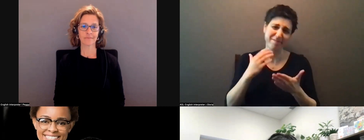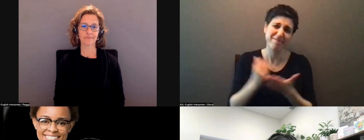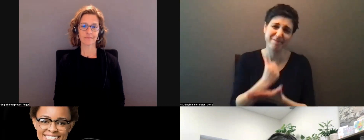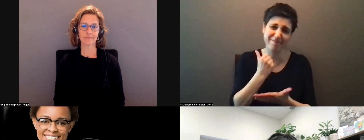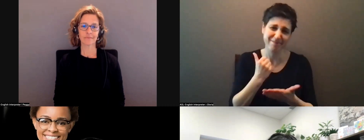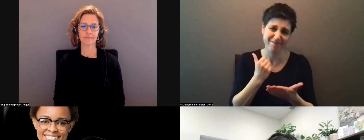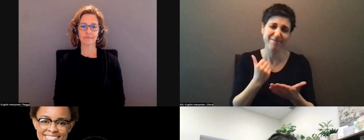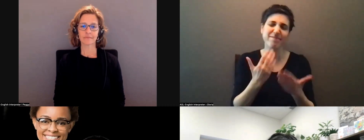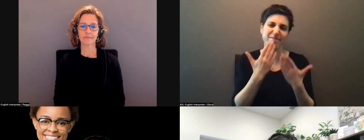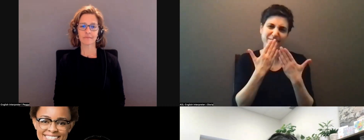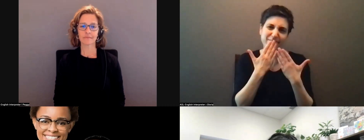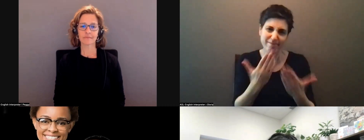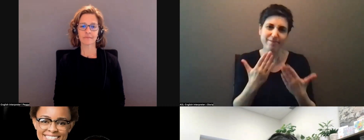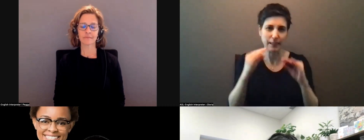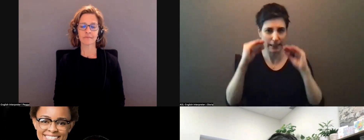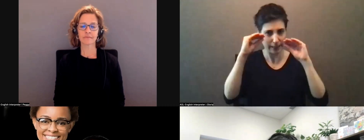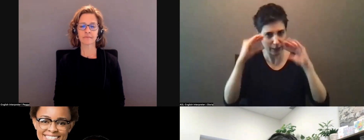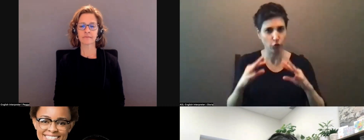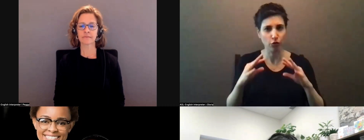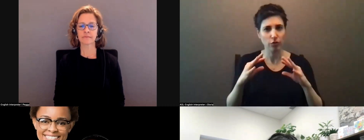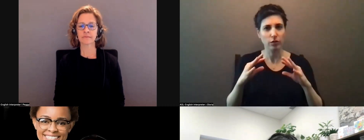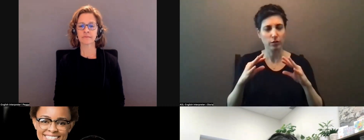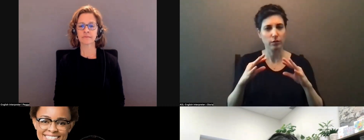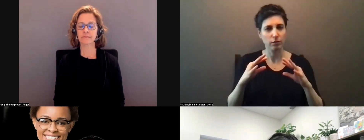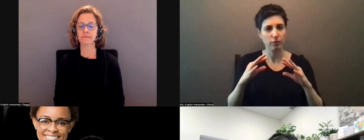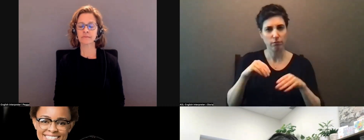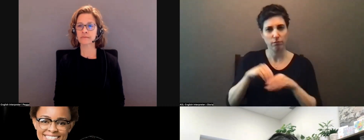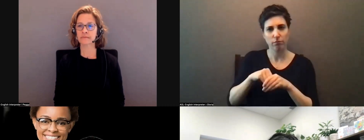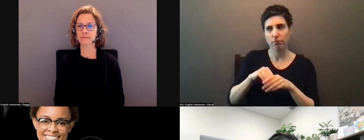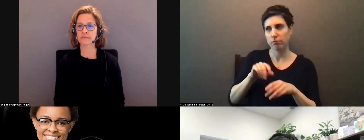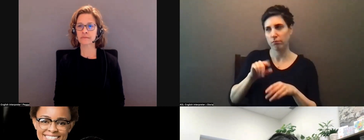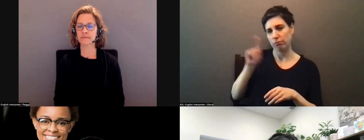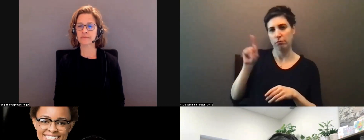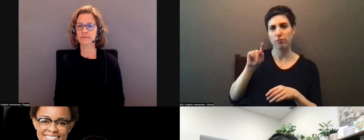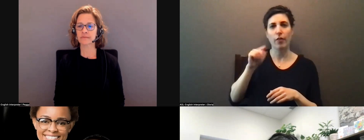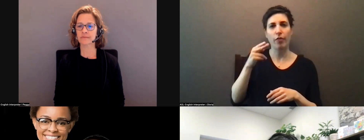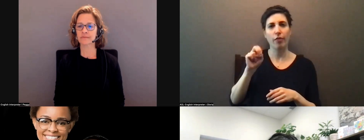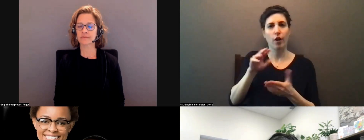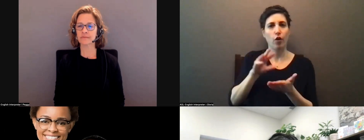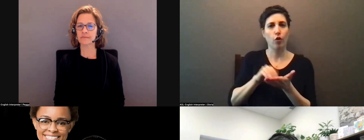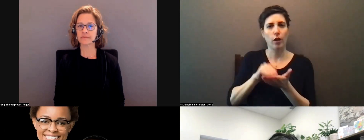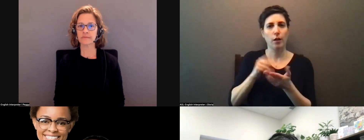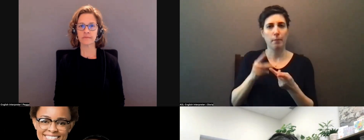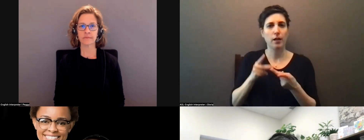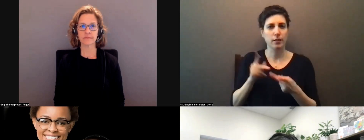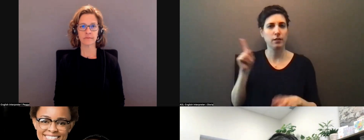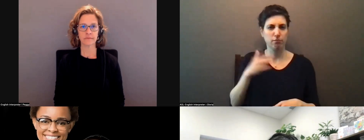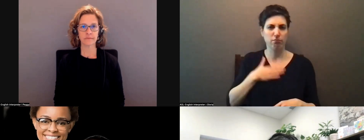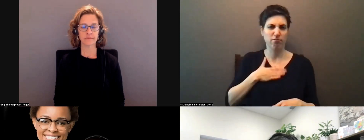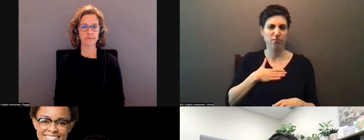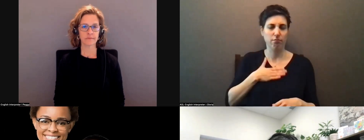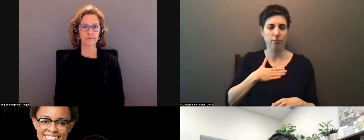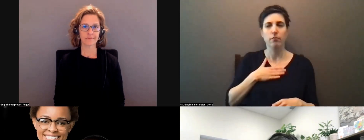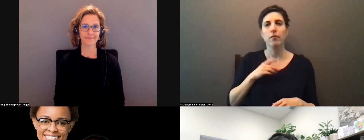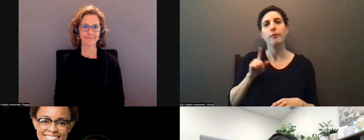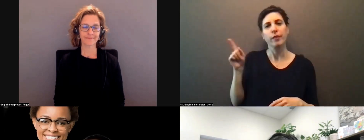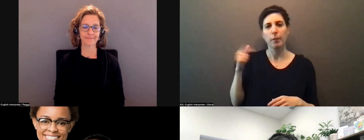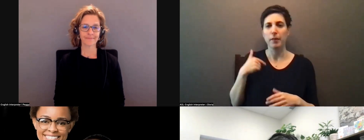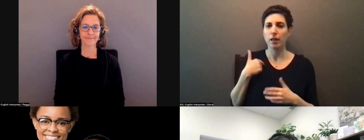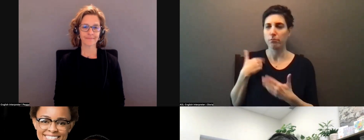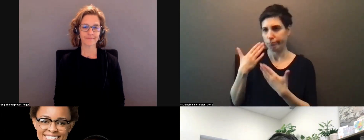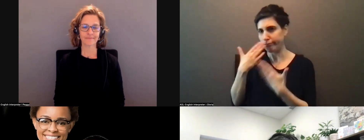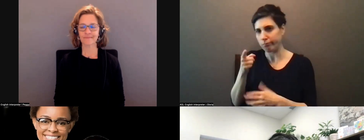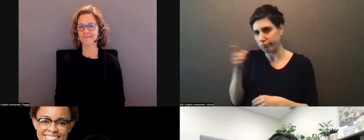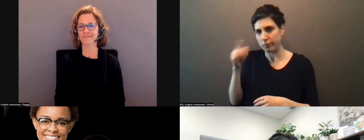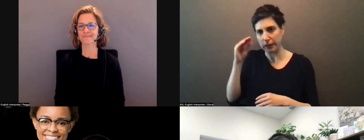to thank all the teachers at the learning place and encourage other people who are going through the same situation that I'm in to